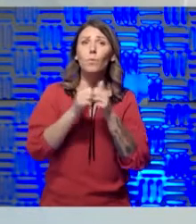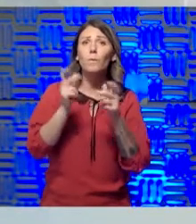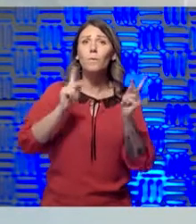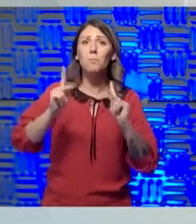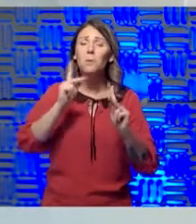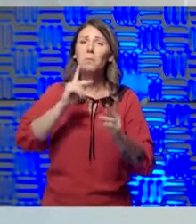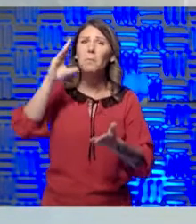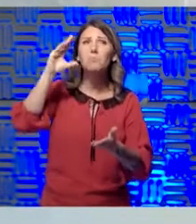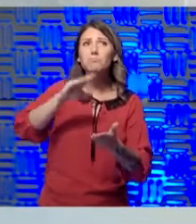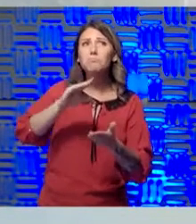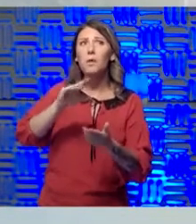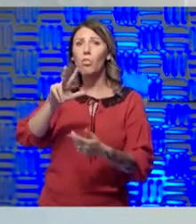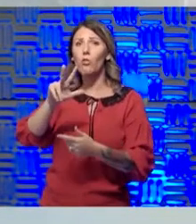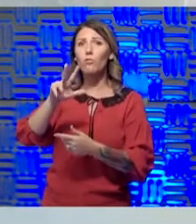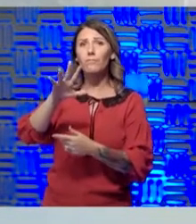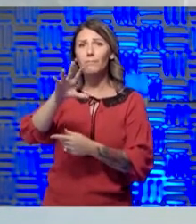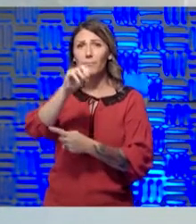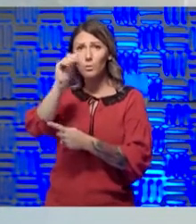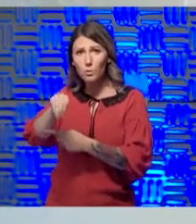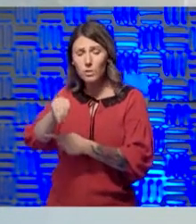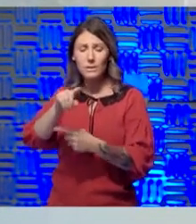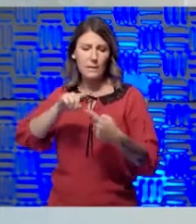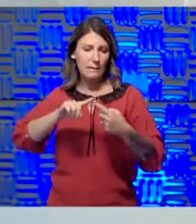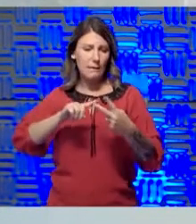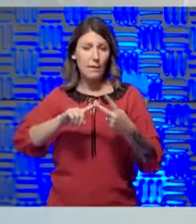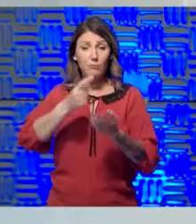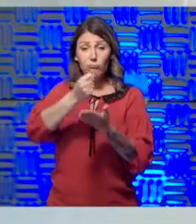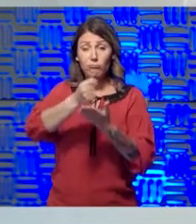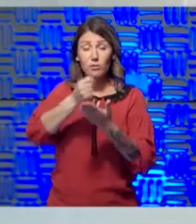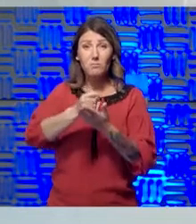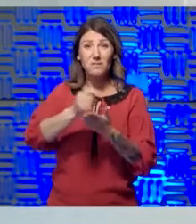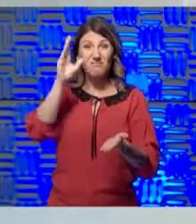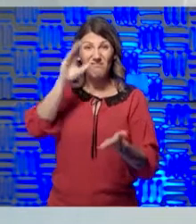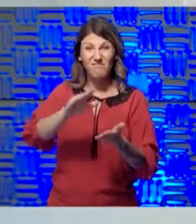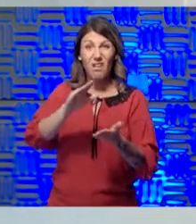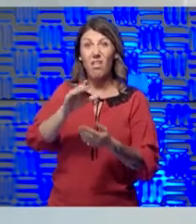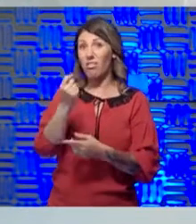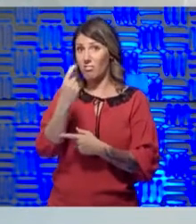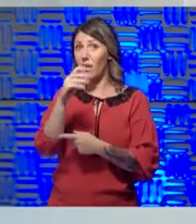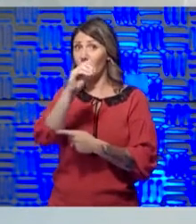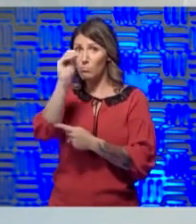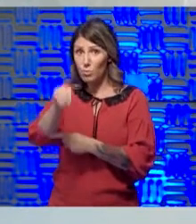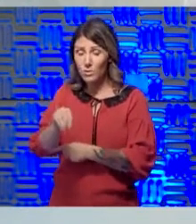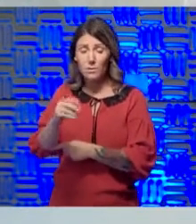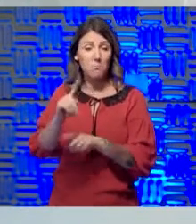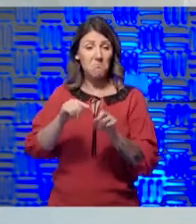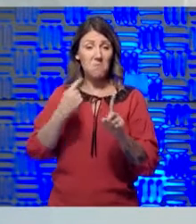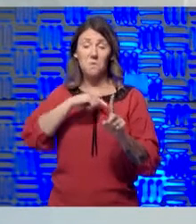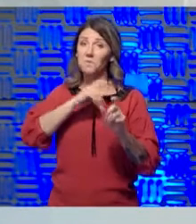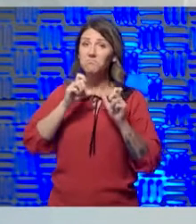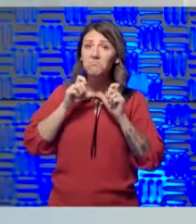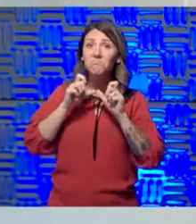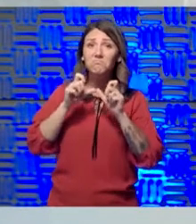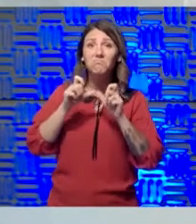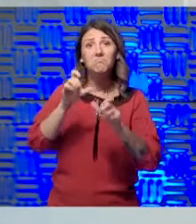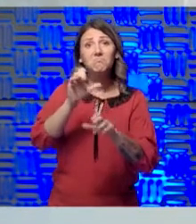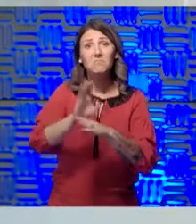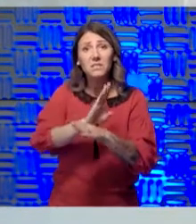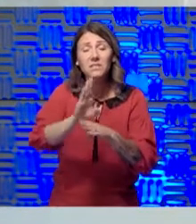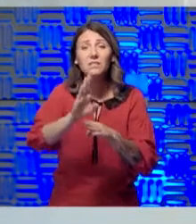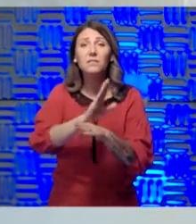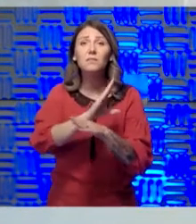35%. And our treatments are down less than 11%. And really, we've continued business as usual with all these